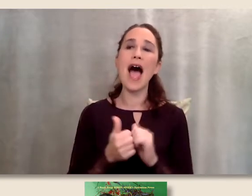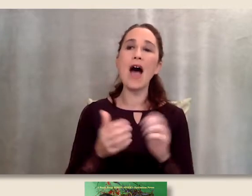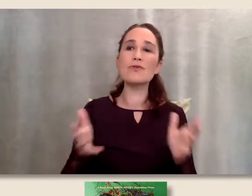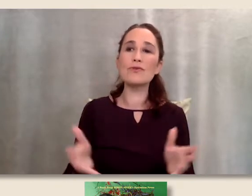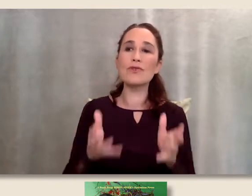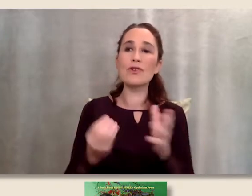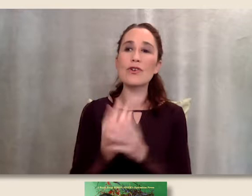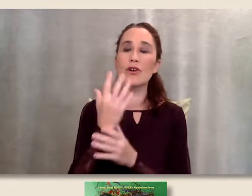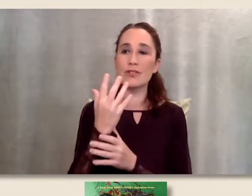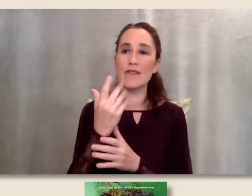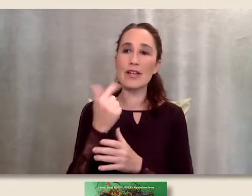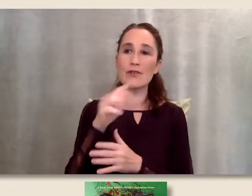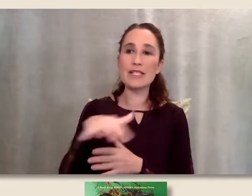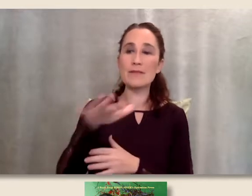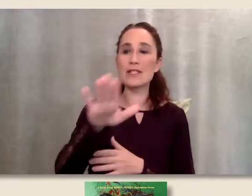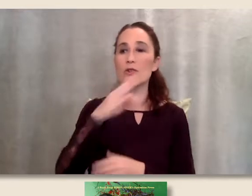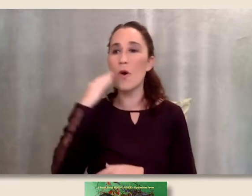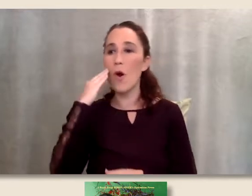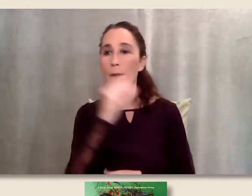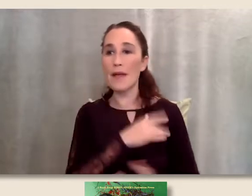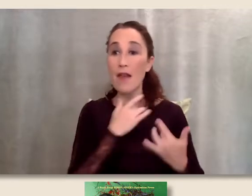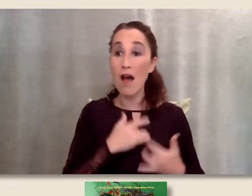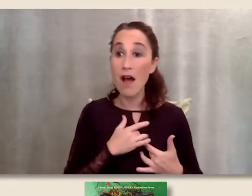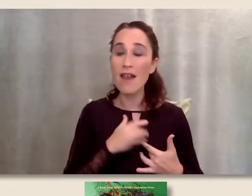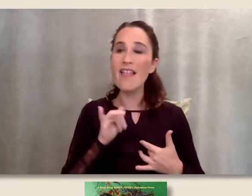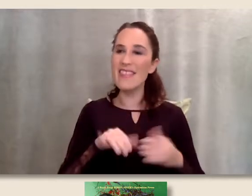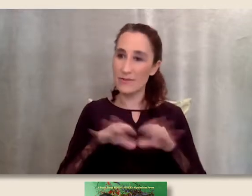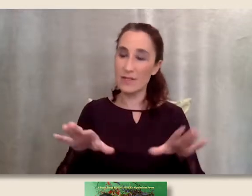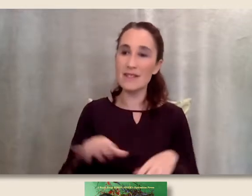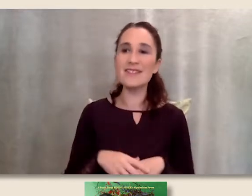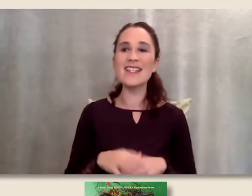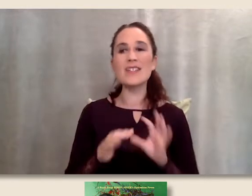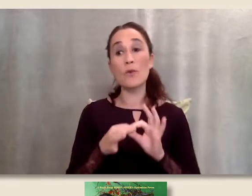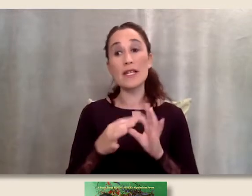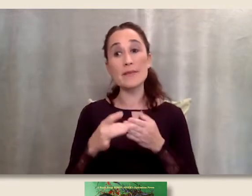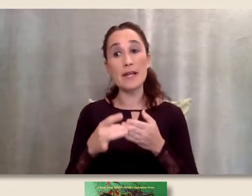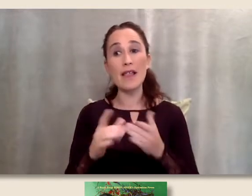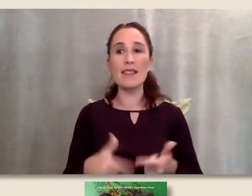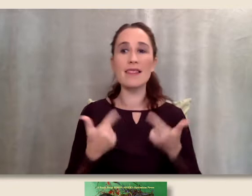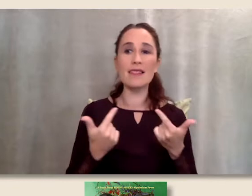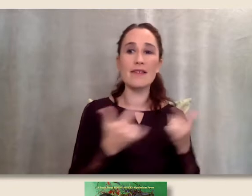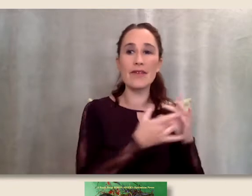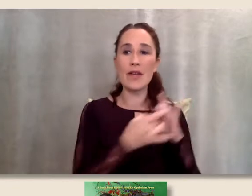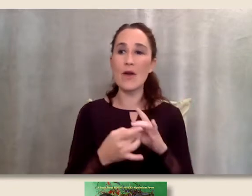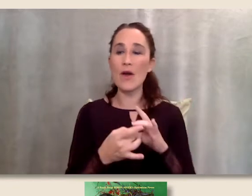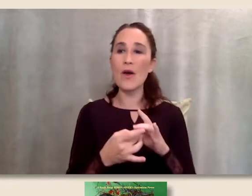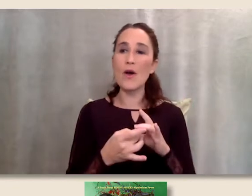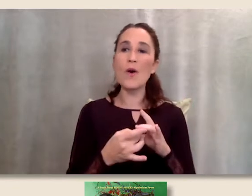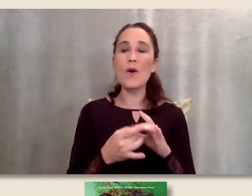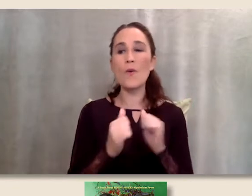concept really is a little bit more like a relationship guide to living with plants. It takes on a little bit more